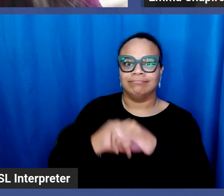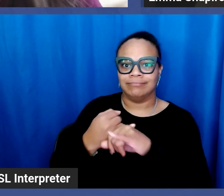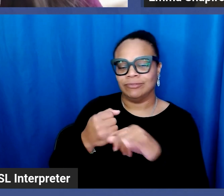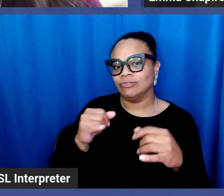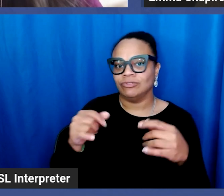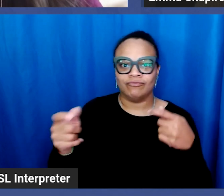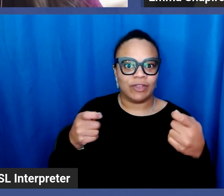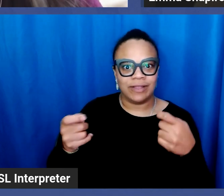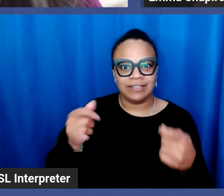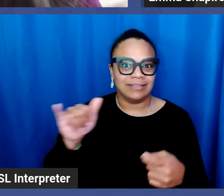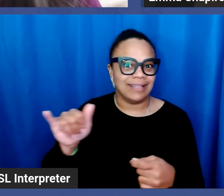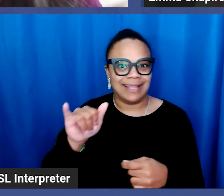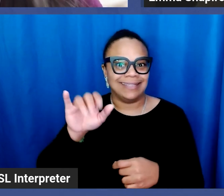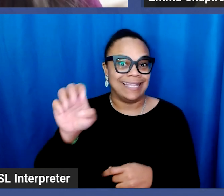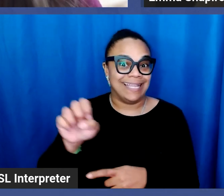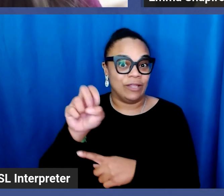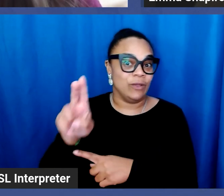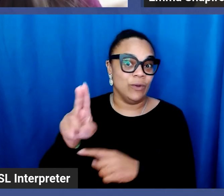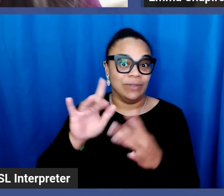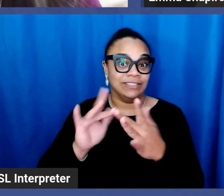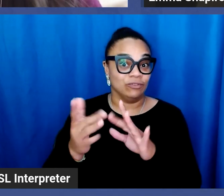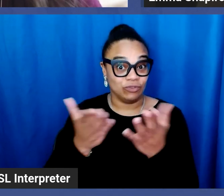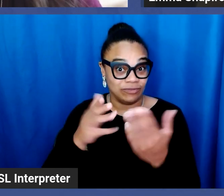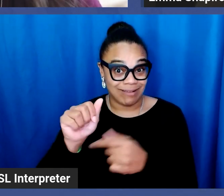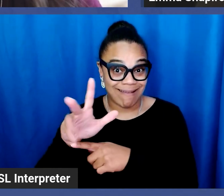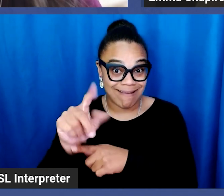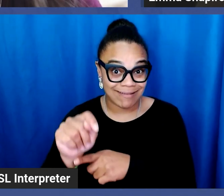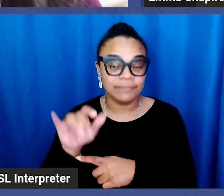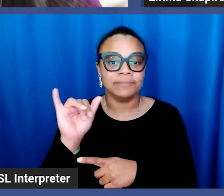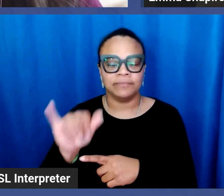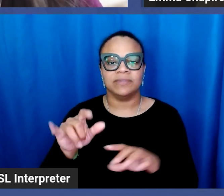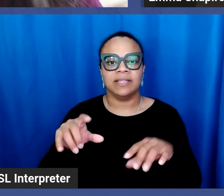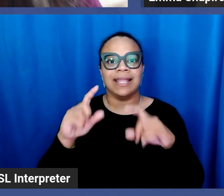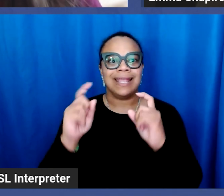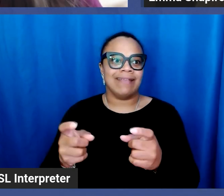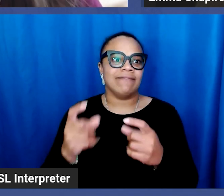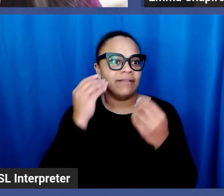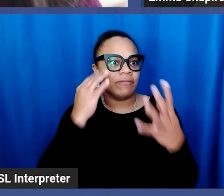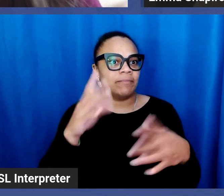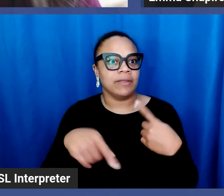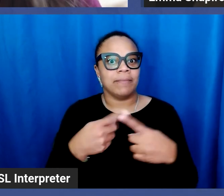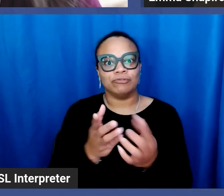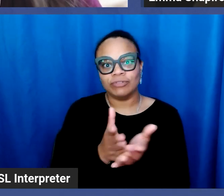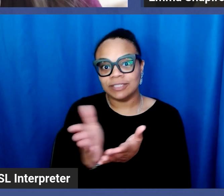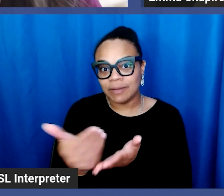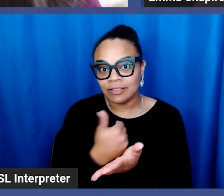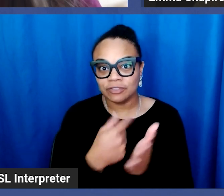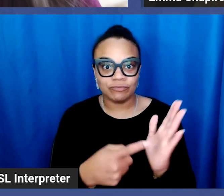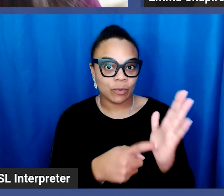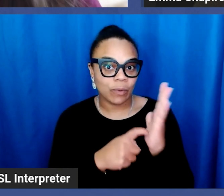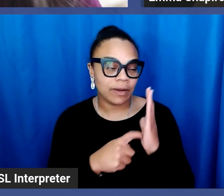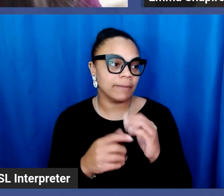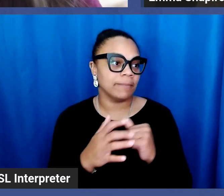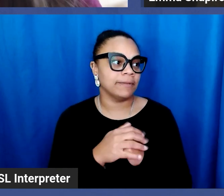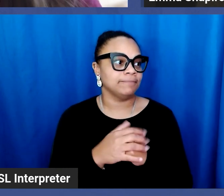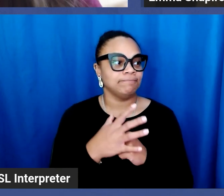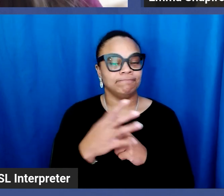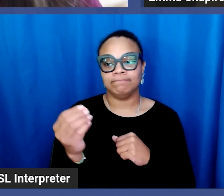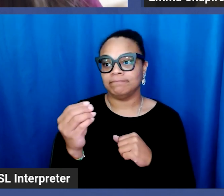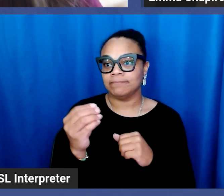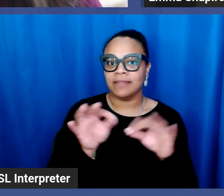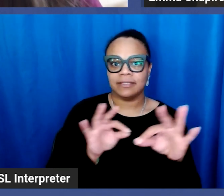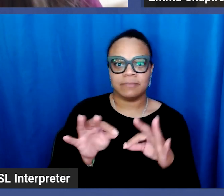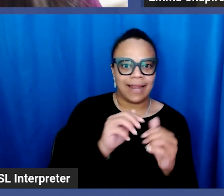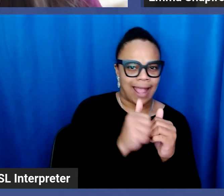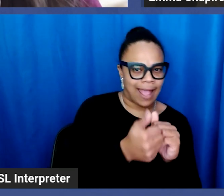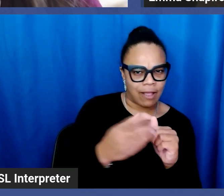Digital Services Act. This has given artists and social media insight in terms of transparency requirements and into how and why their